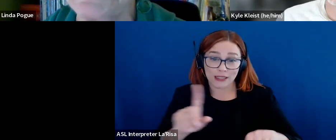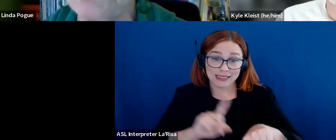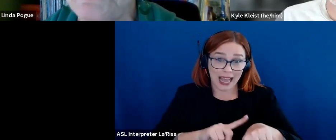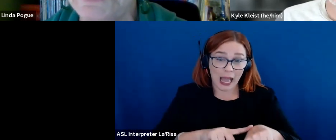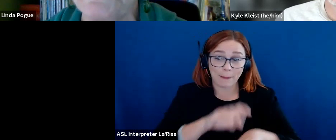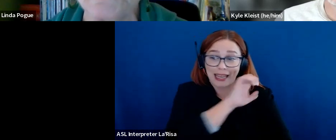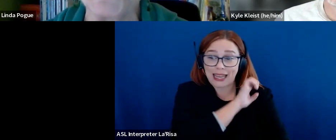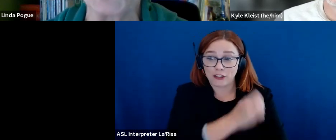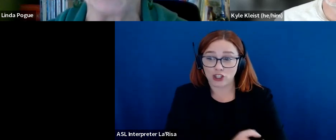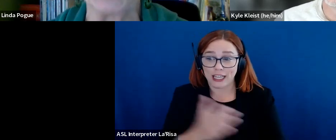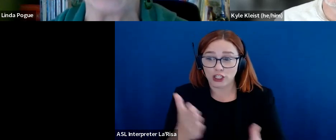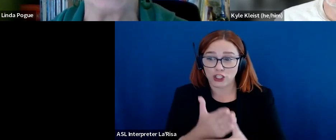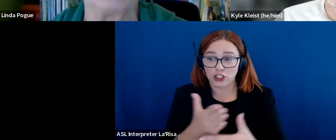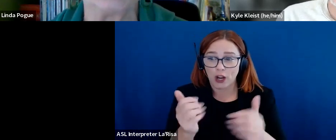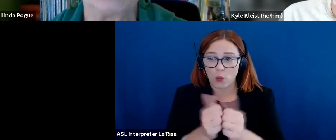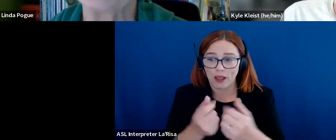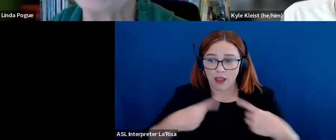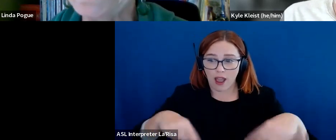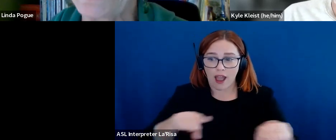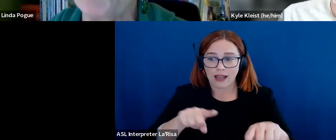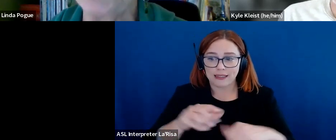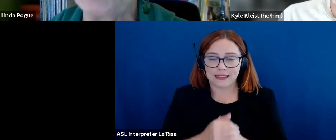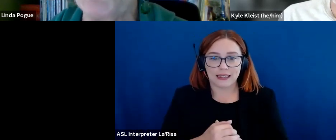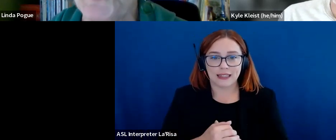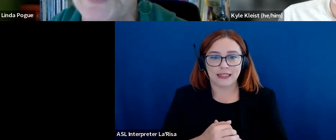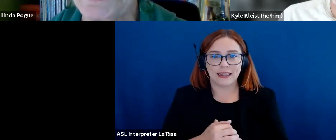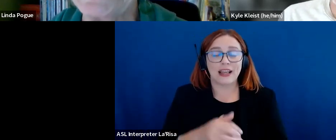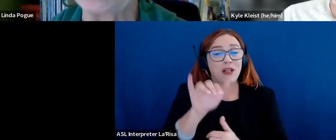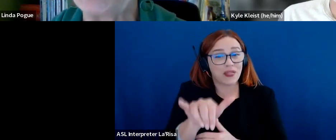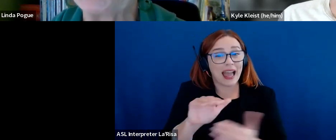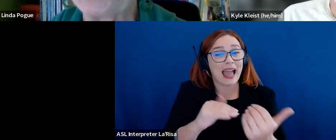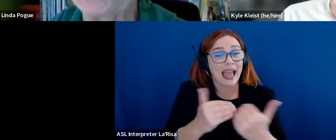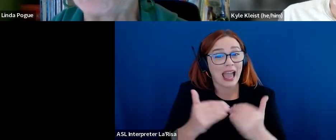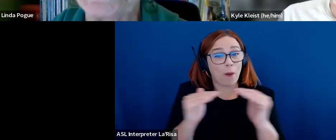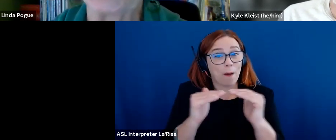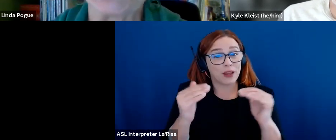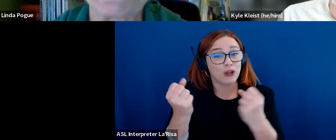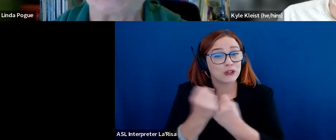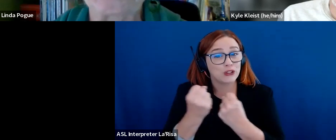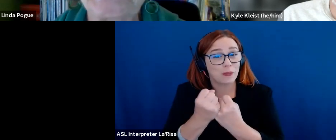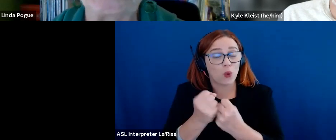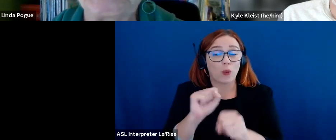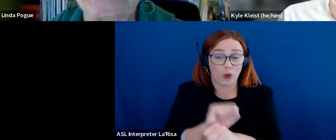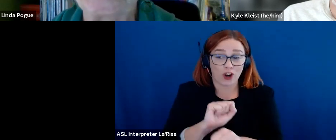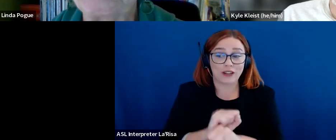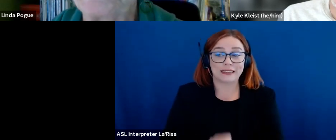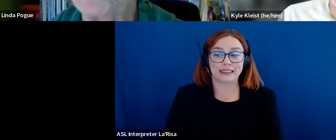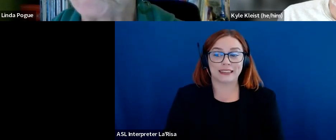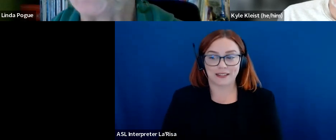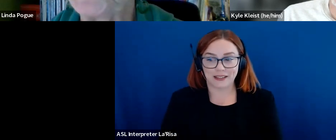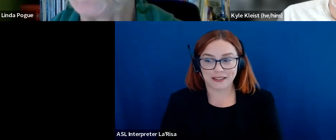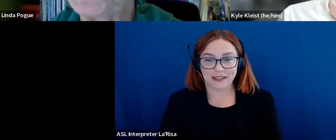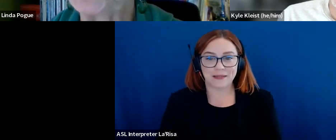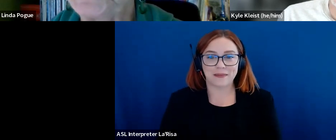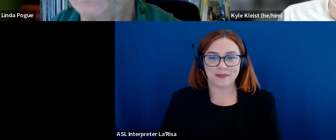with us, and it's really very much appreciated, because this is how peer support works. Absolutely. Thank